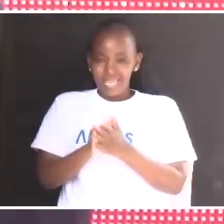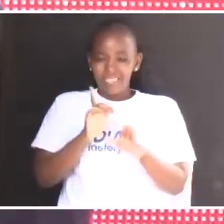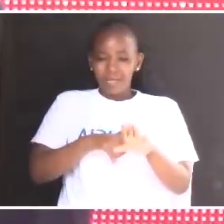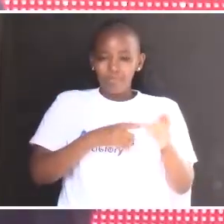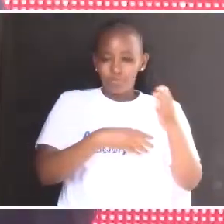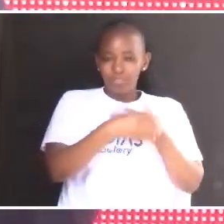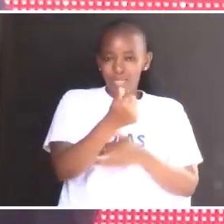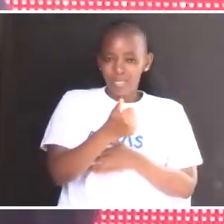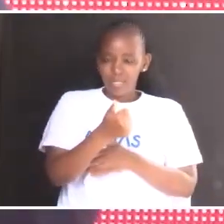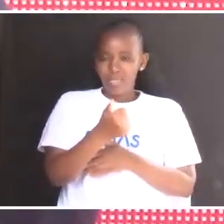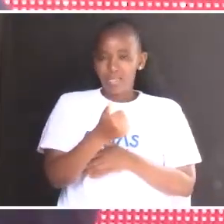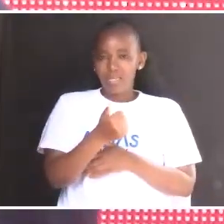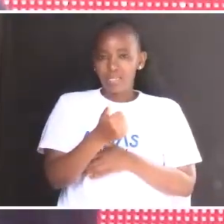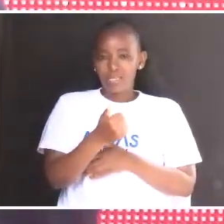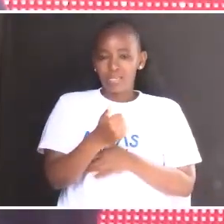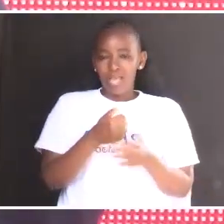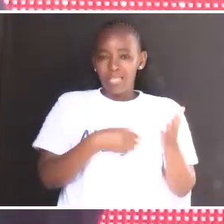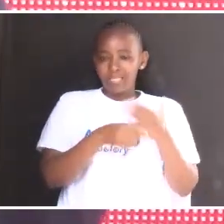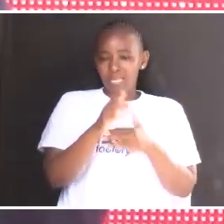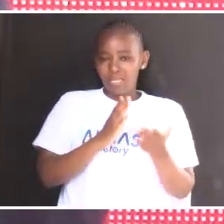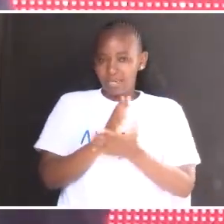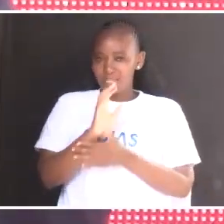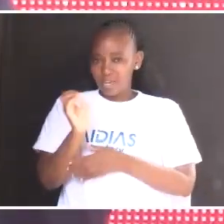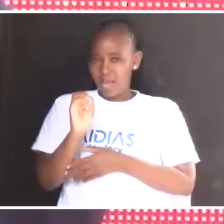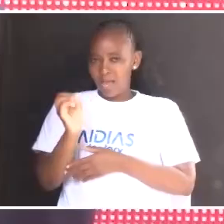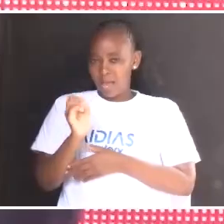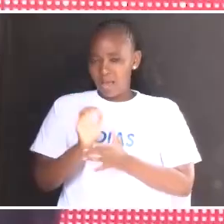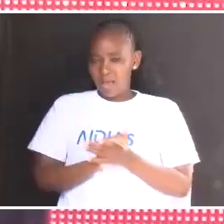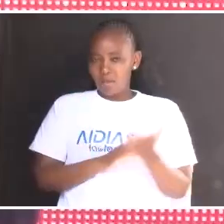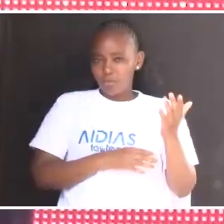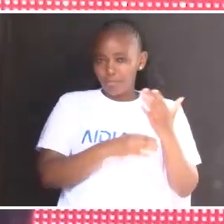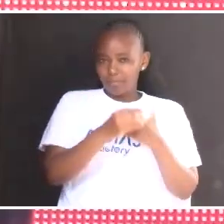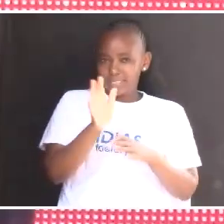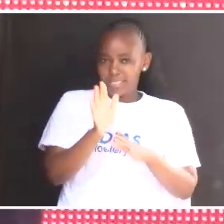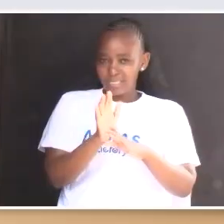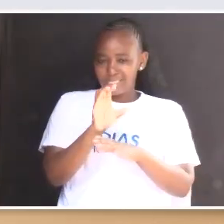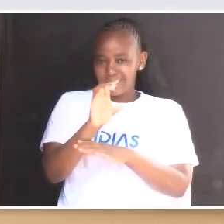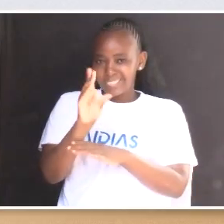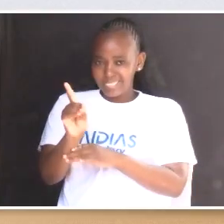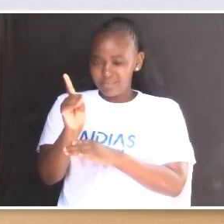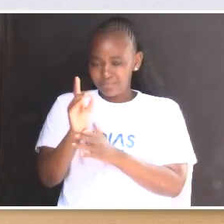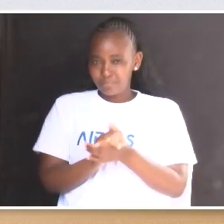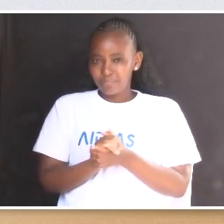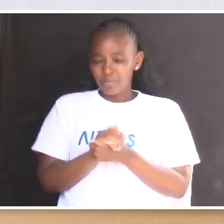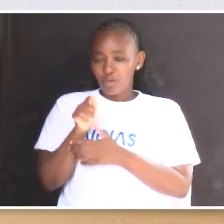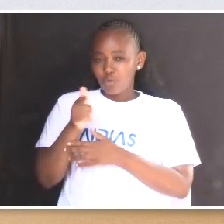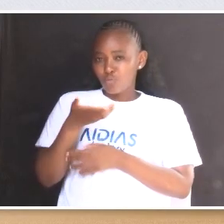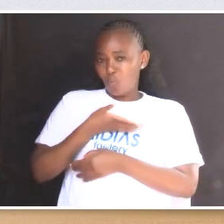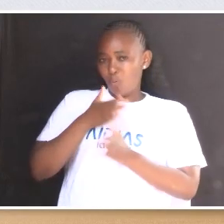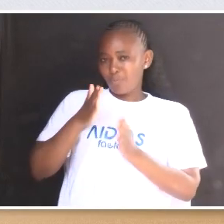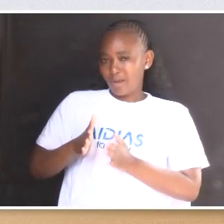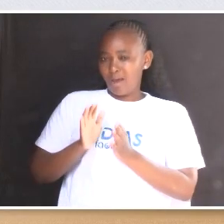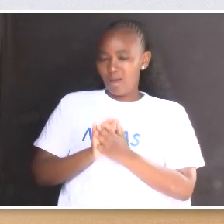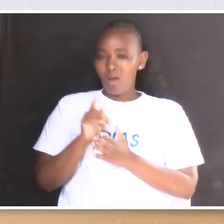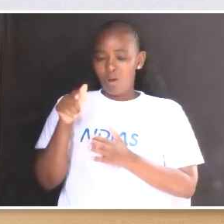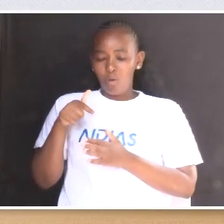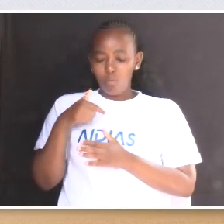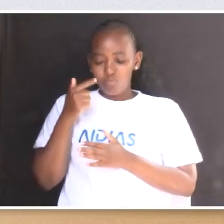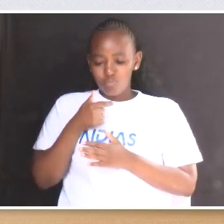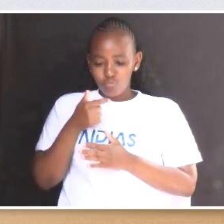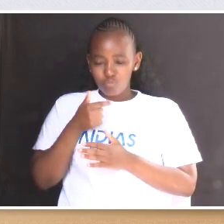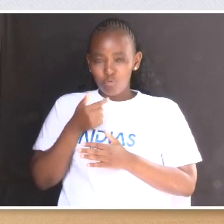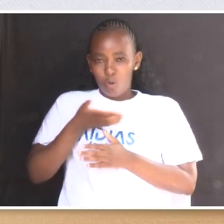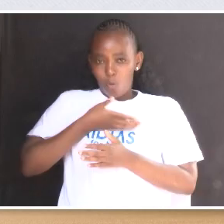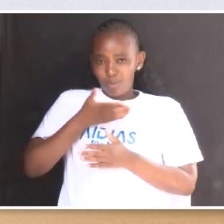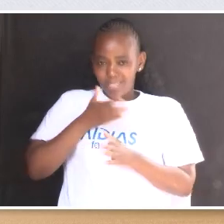Ukiuza, hujauza rights, umeuza hiyo CD. You as the owner, mwenye ameimba hiyo song, you